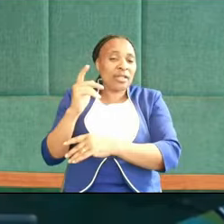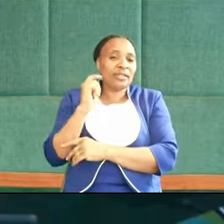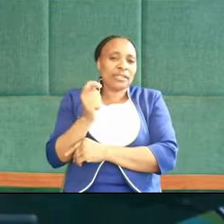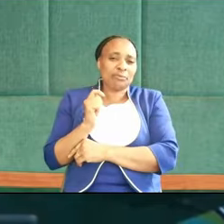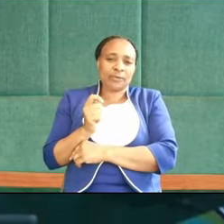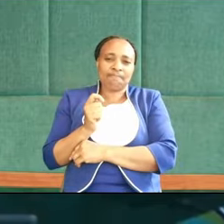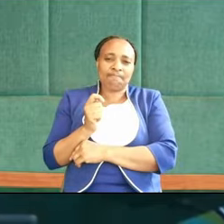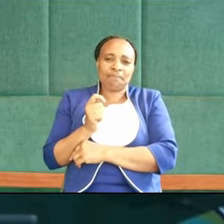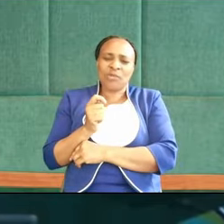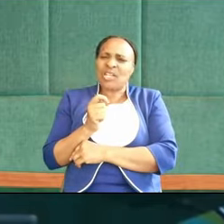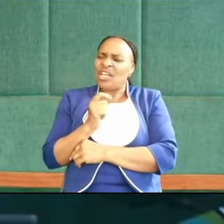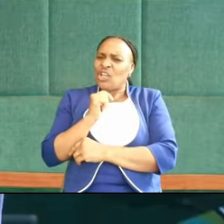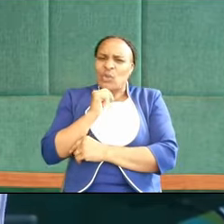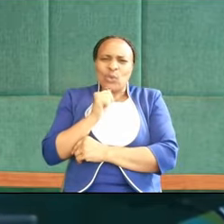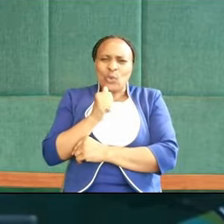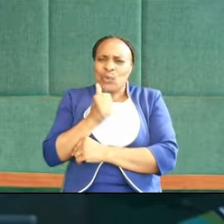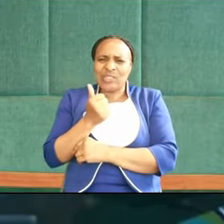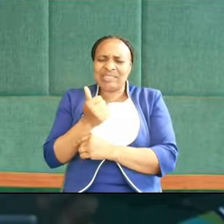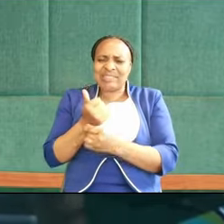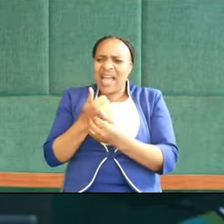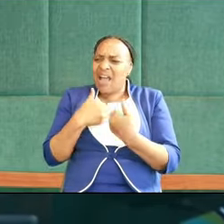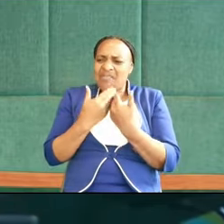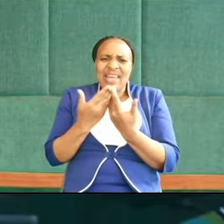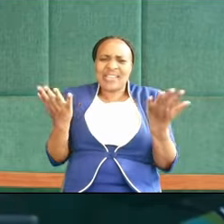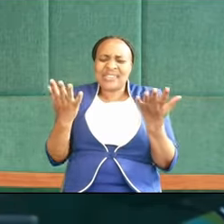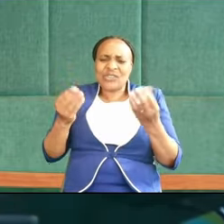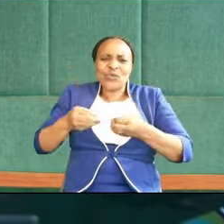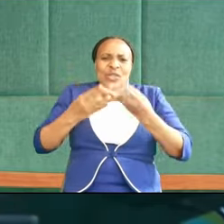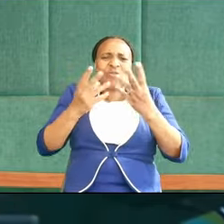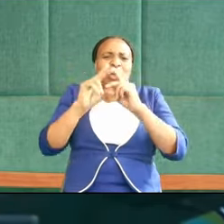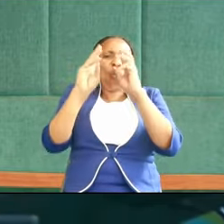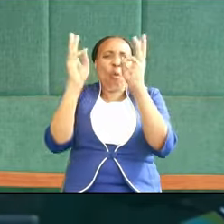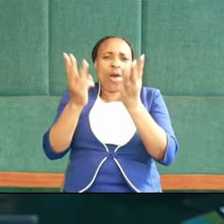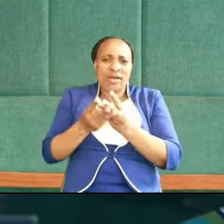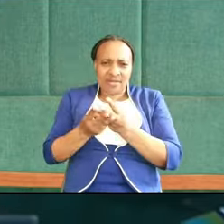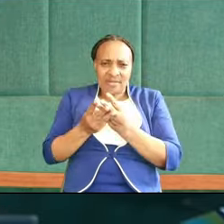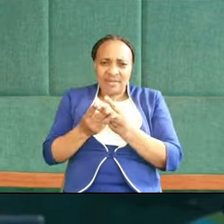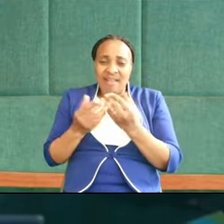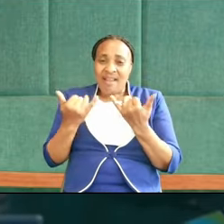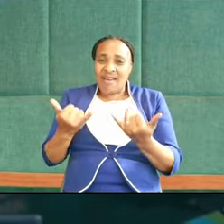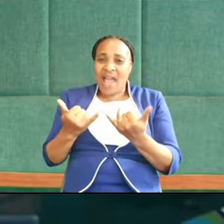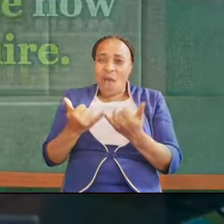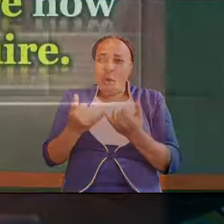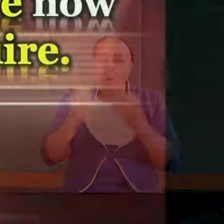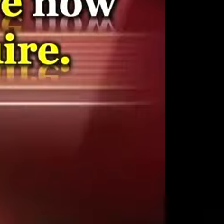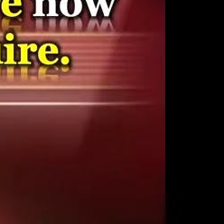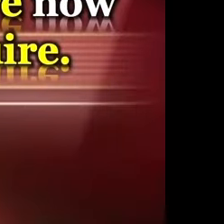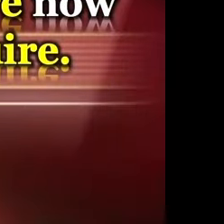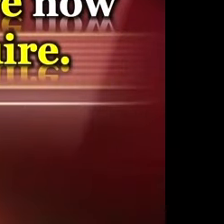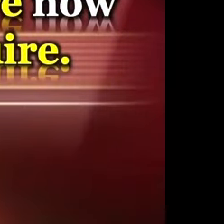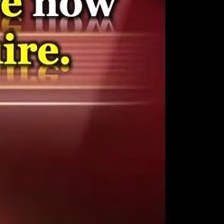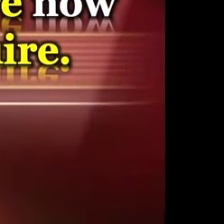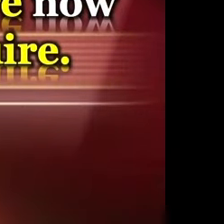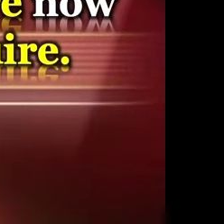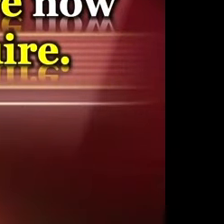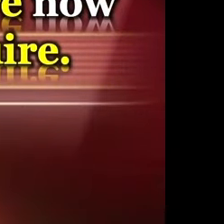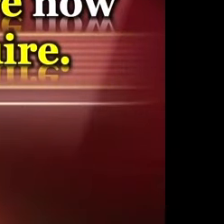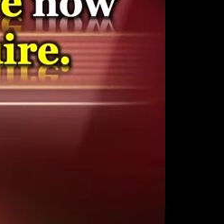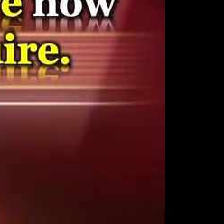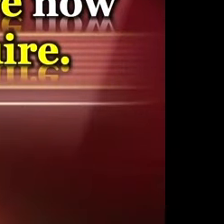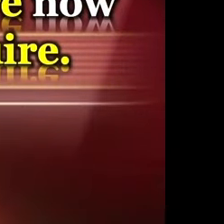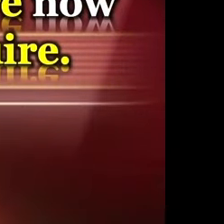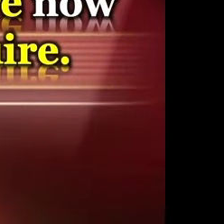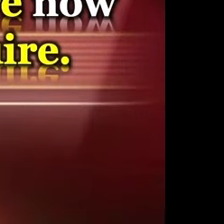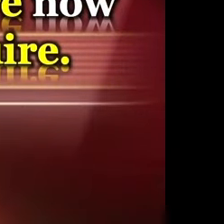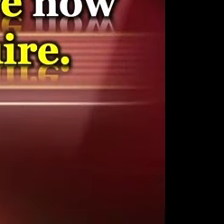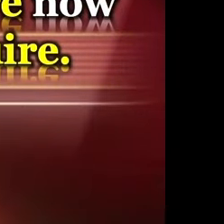has no longer anything to say to the world. Her once robust shout of assurance has faded away to